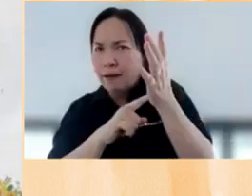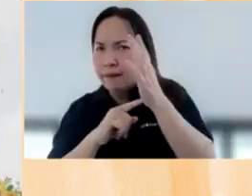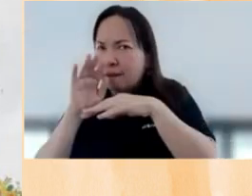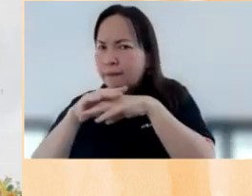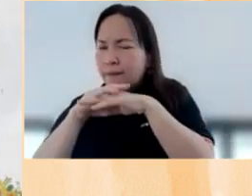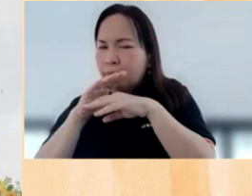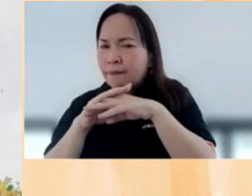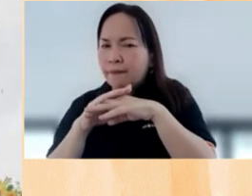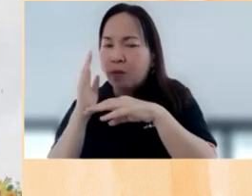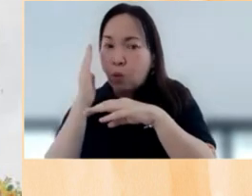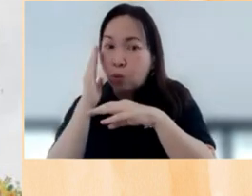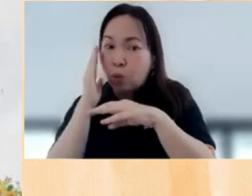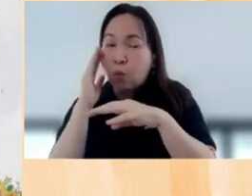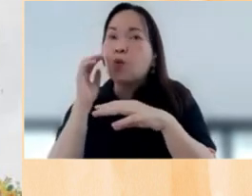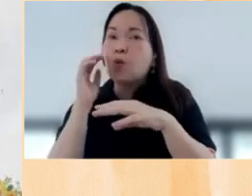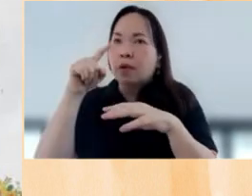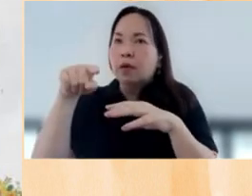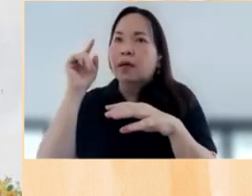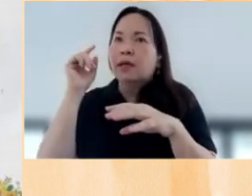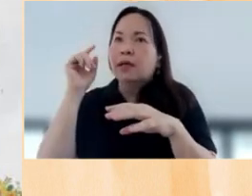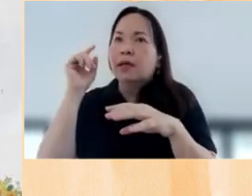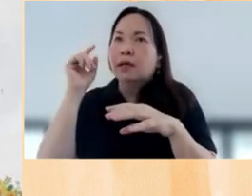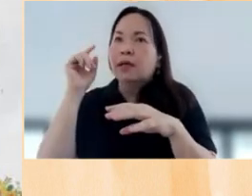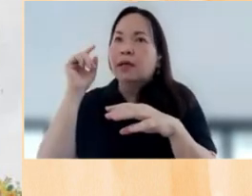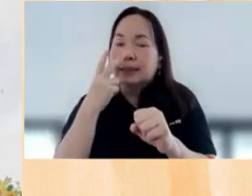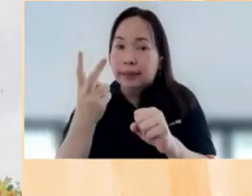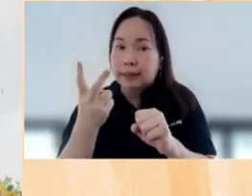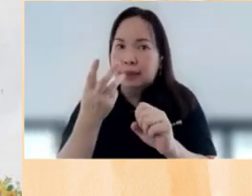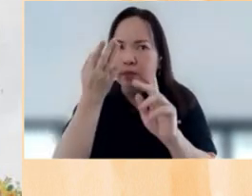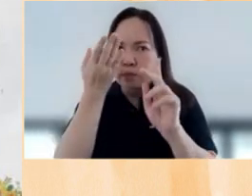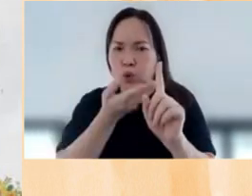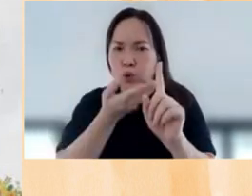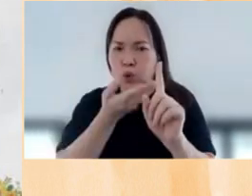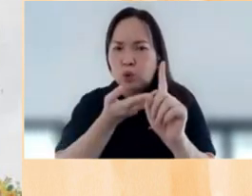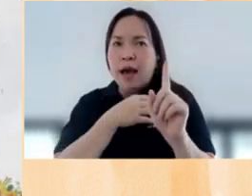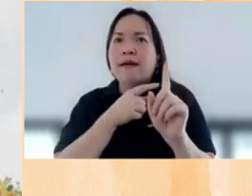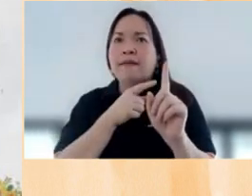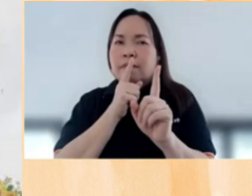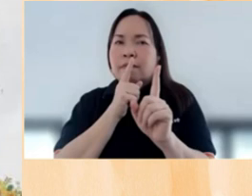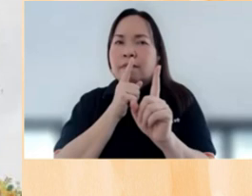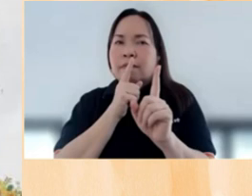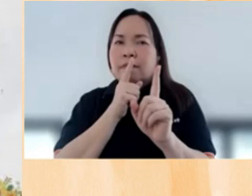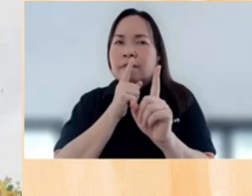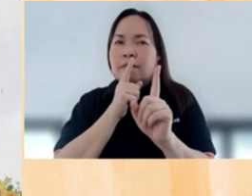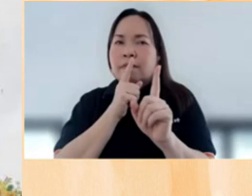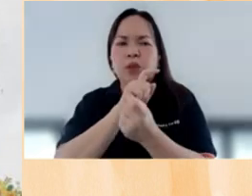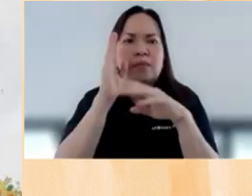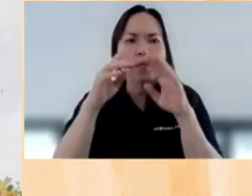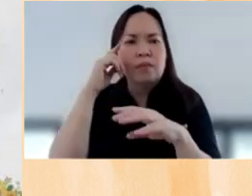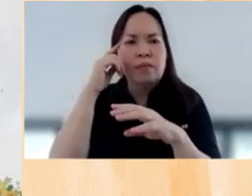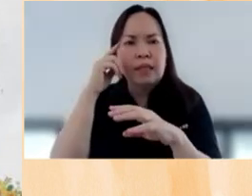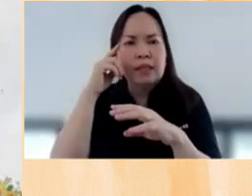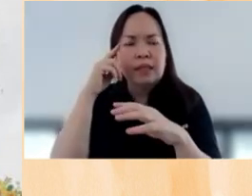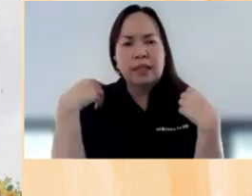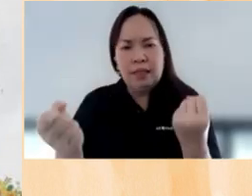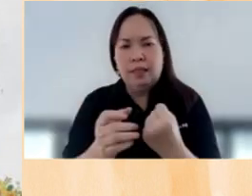within months prior to their death. A healthcare visit is a great opportunity to identify